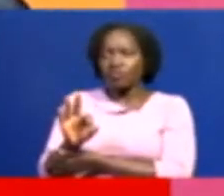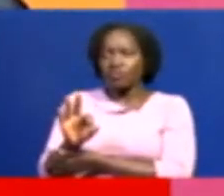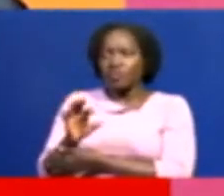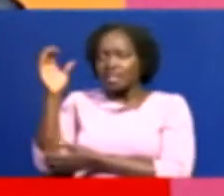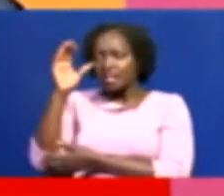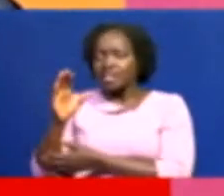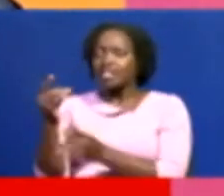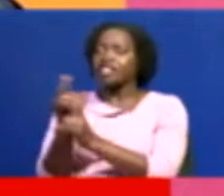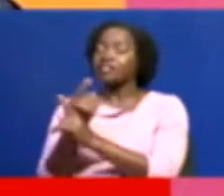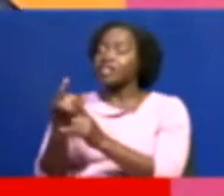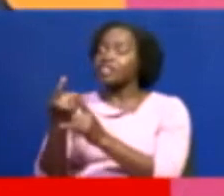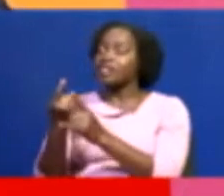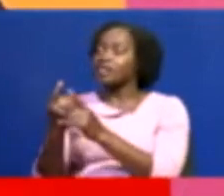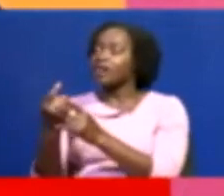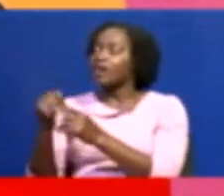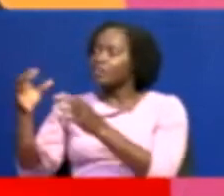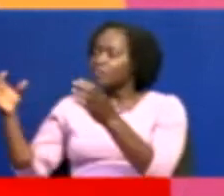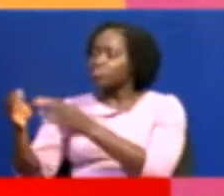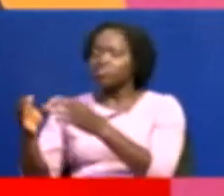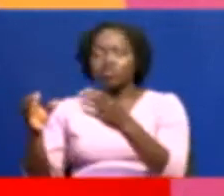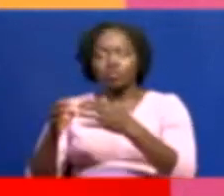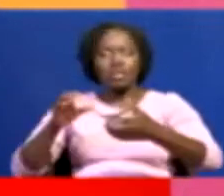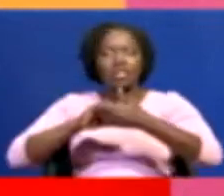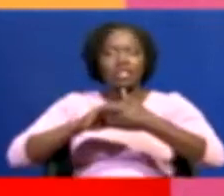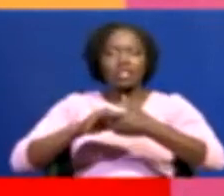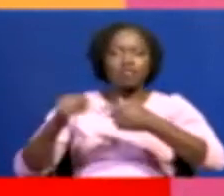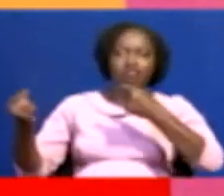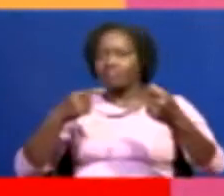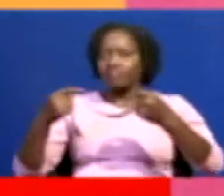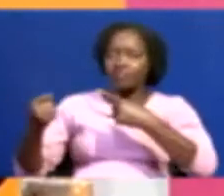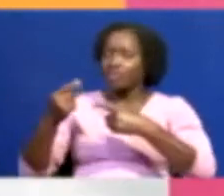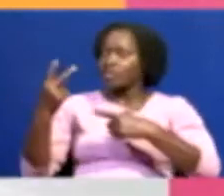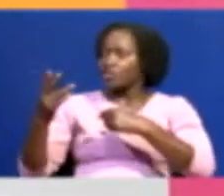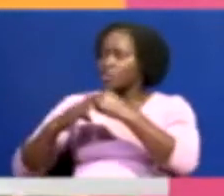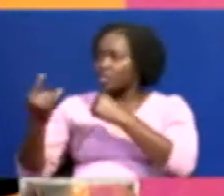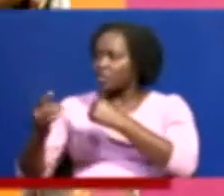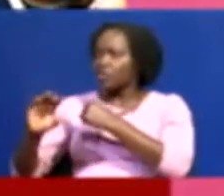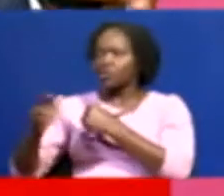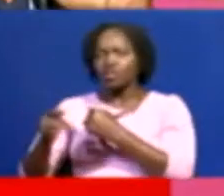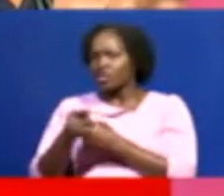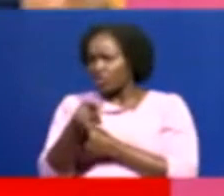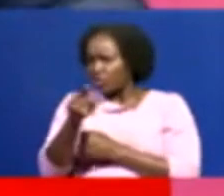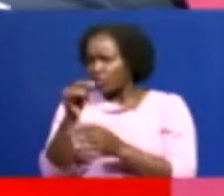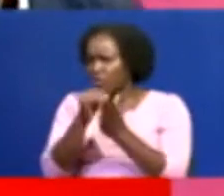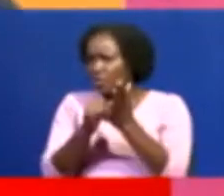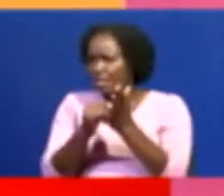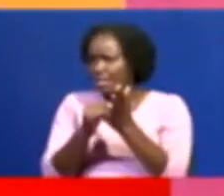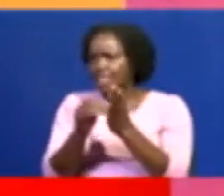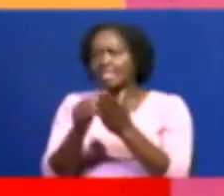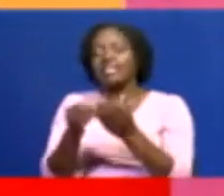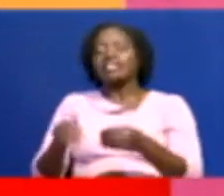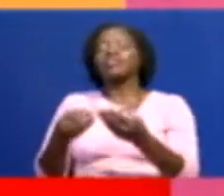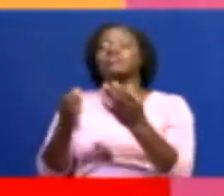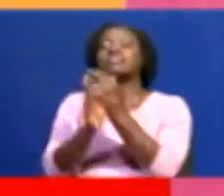citizens from different divides engaging each other in all the 291 constituencies, mm-hmm. aren't you just actually delivering